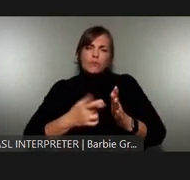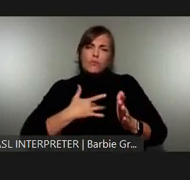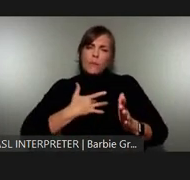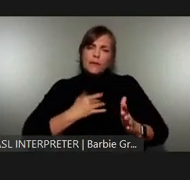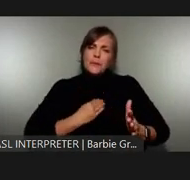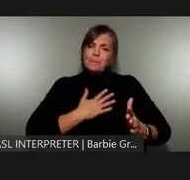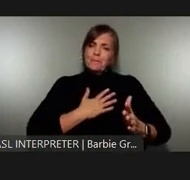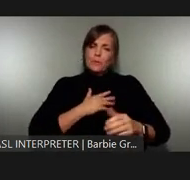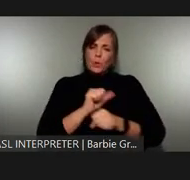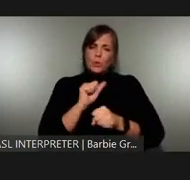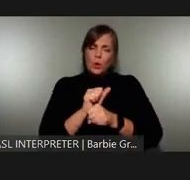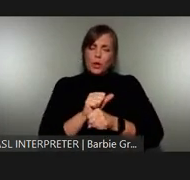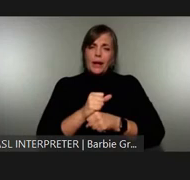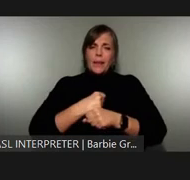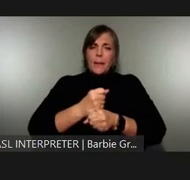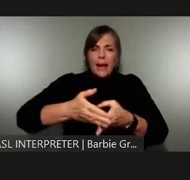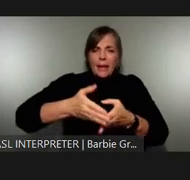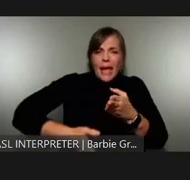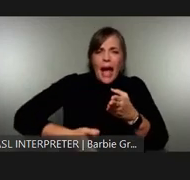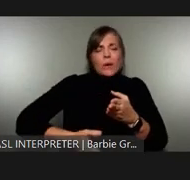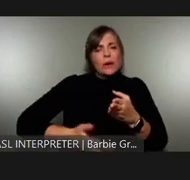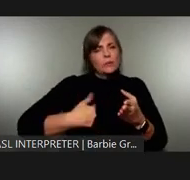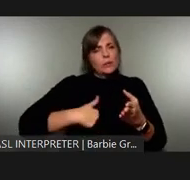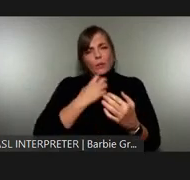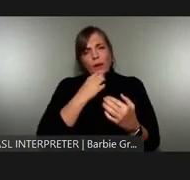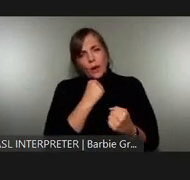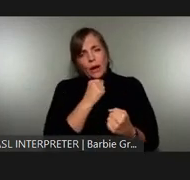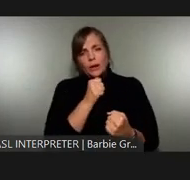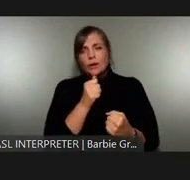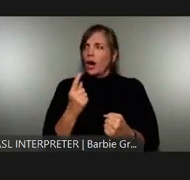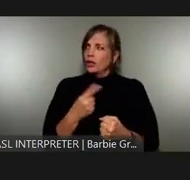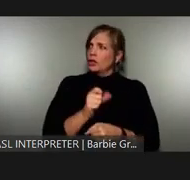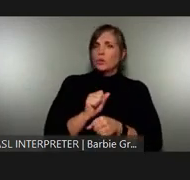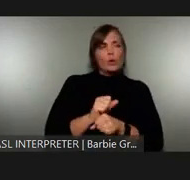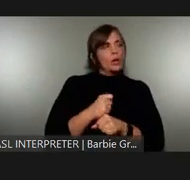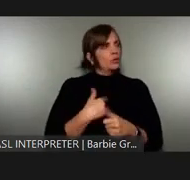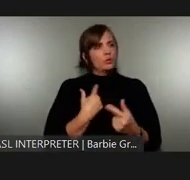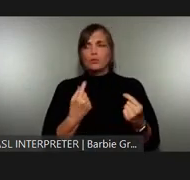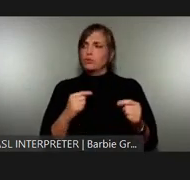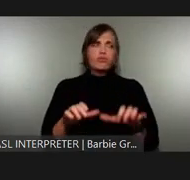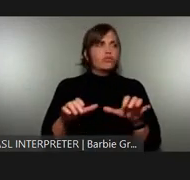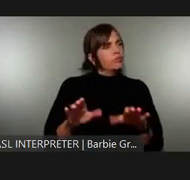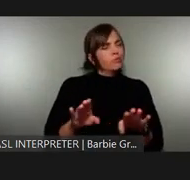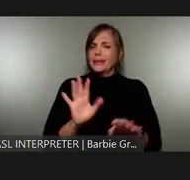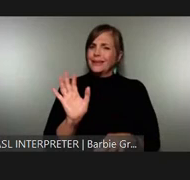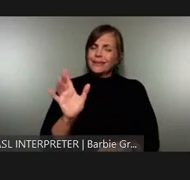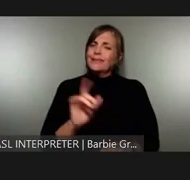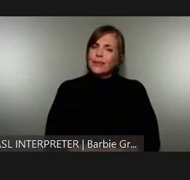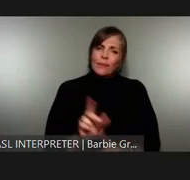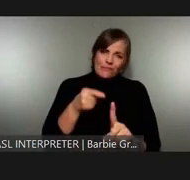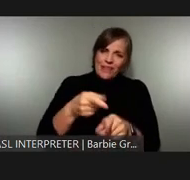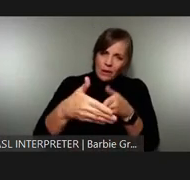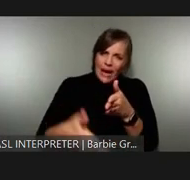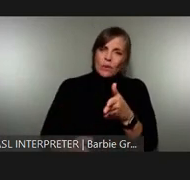the outcomes we care about rather than simply work to keep us busy? As we think about